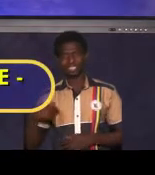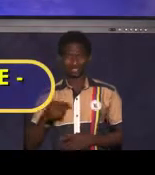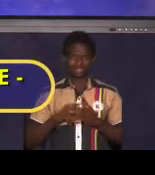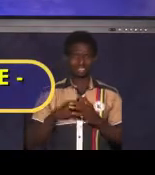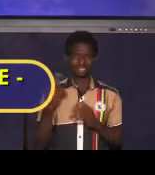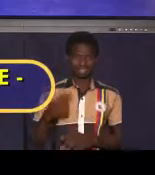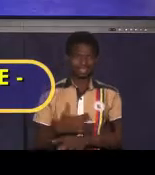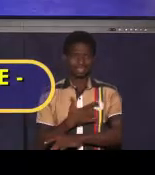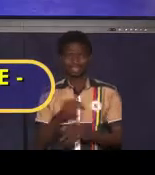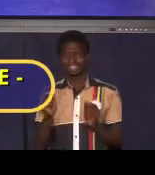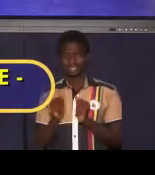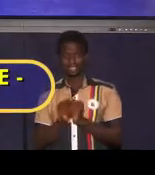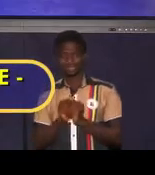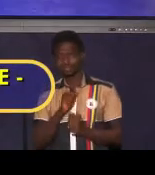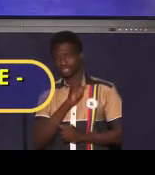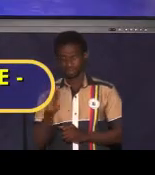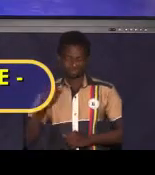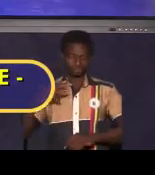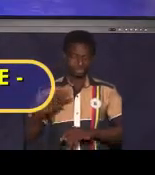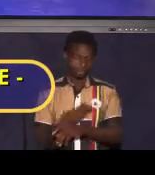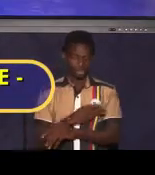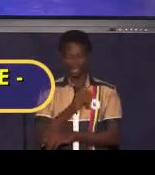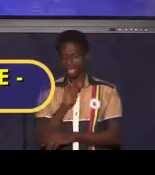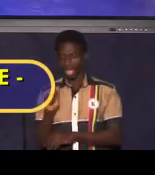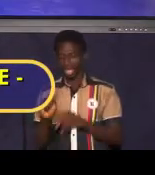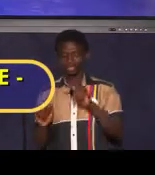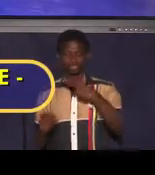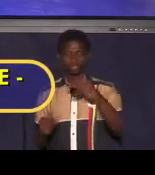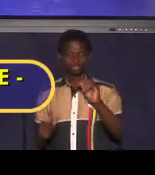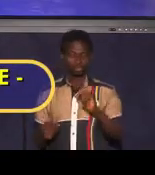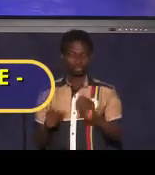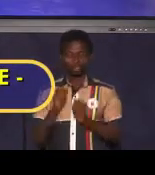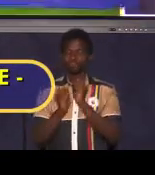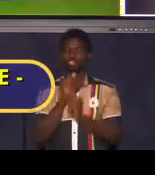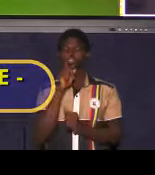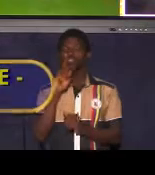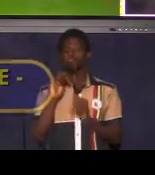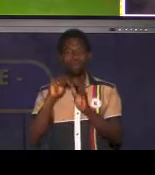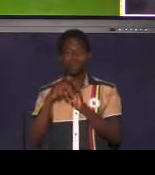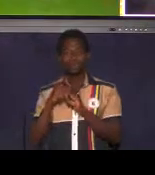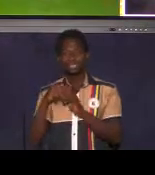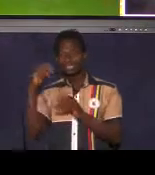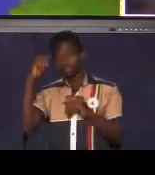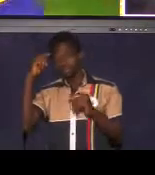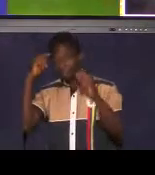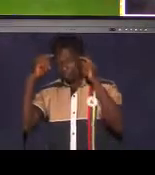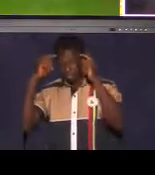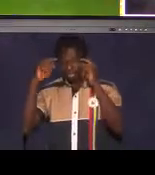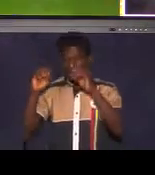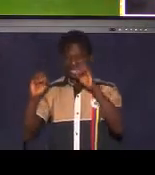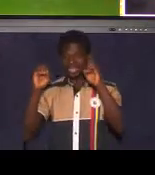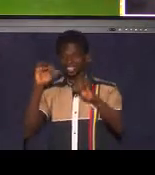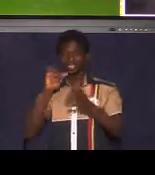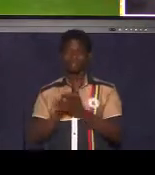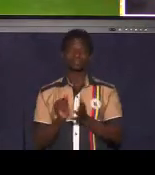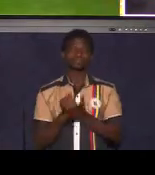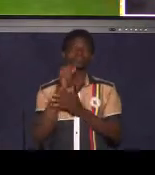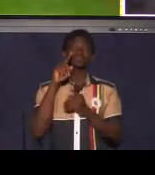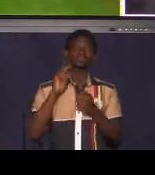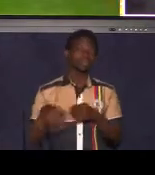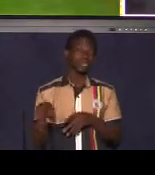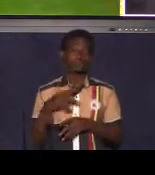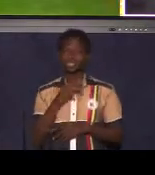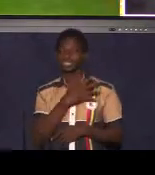Mondays, we begin the lessons with a math-a-thon, which is a 1-minute mental exercise that helps you